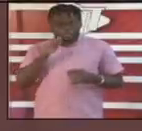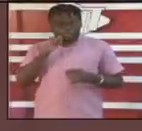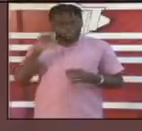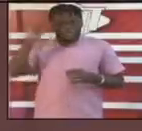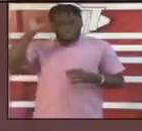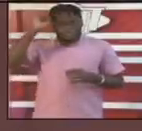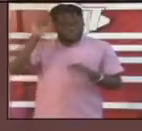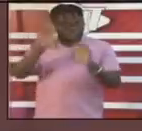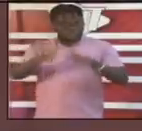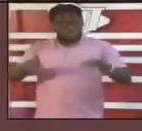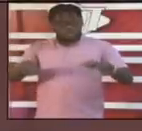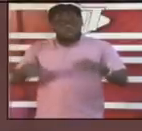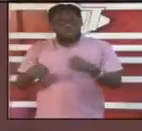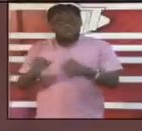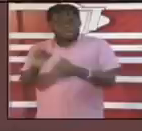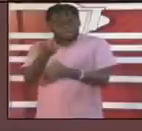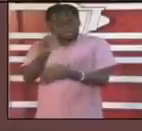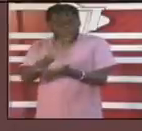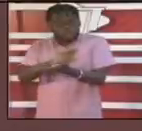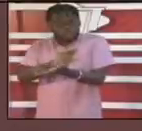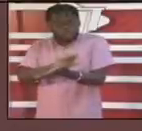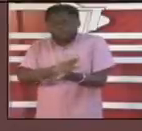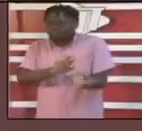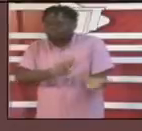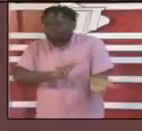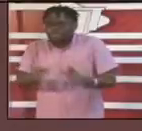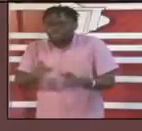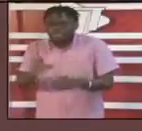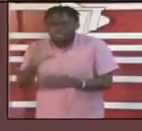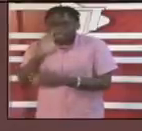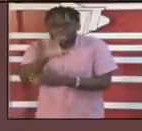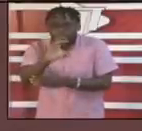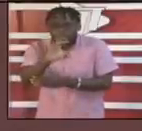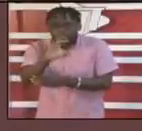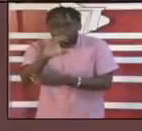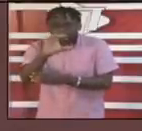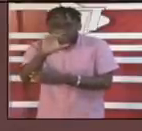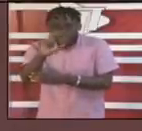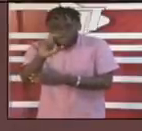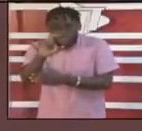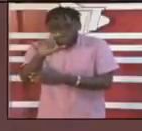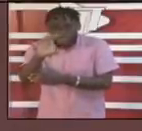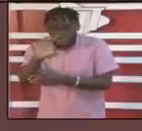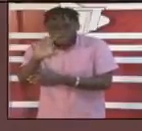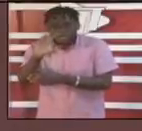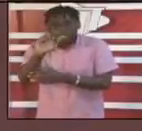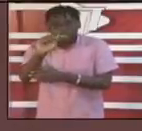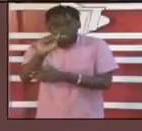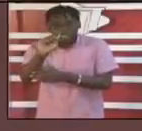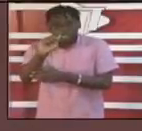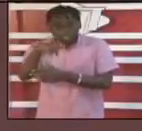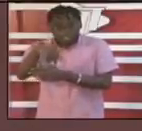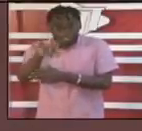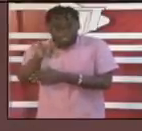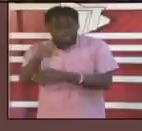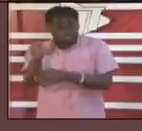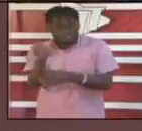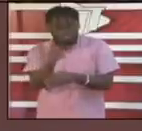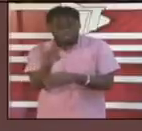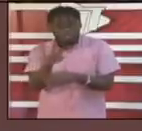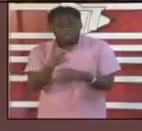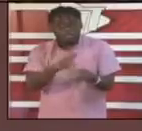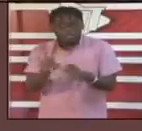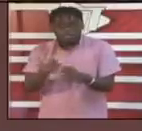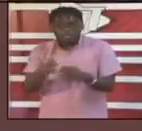couple of days, as exams are due to start shortly, ensure that you eat properly. Your